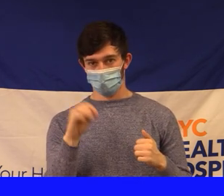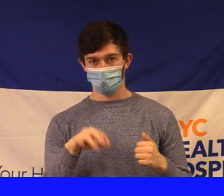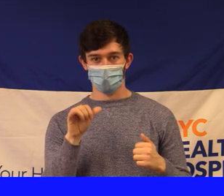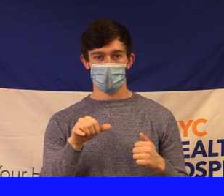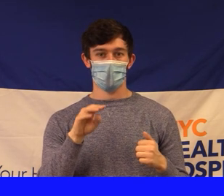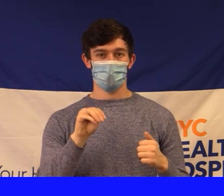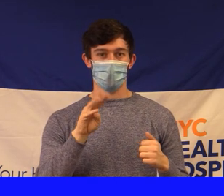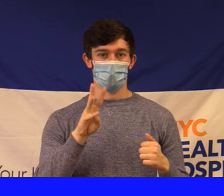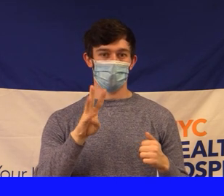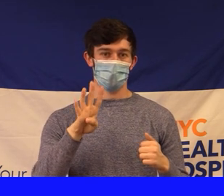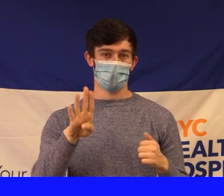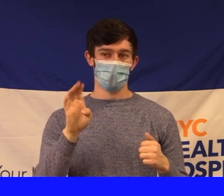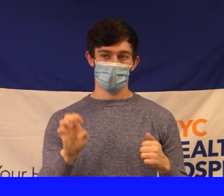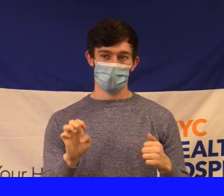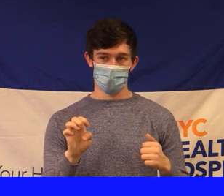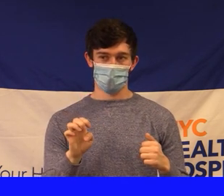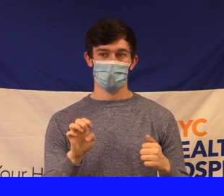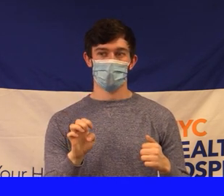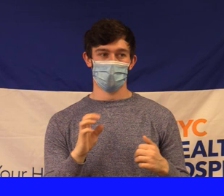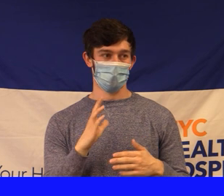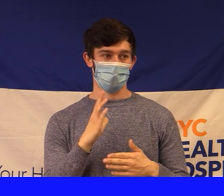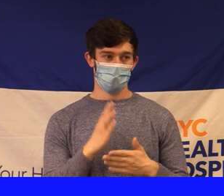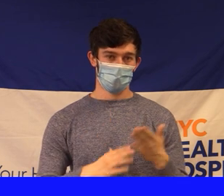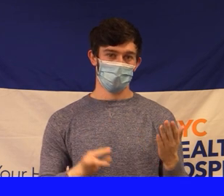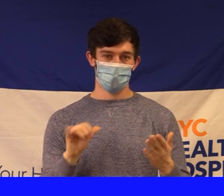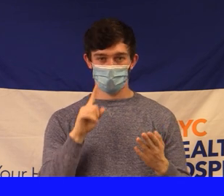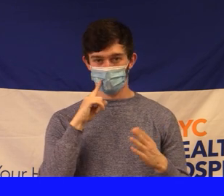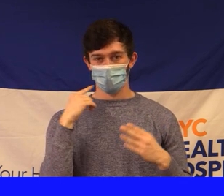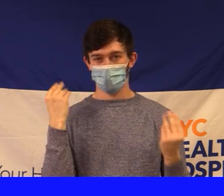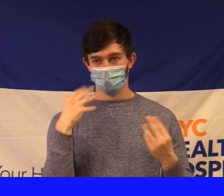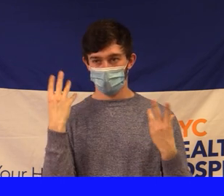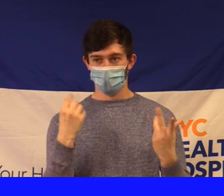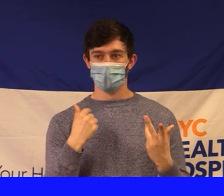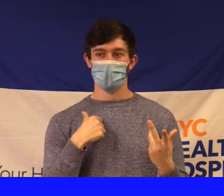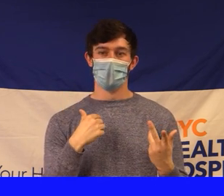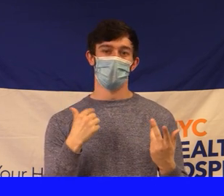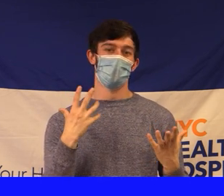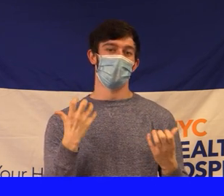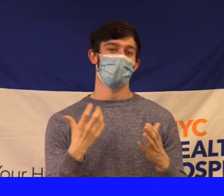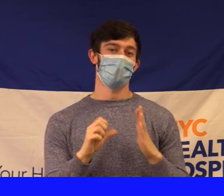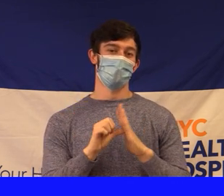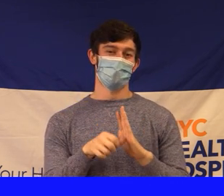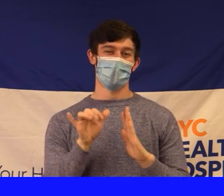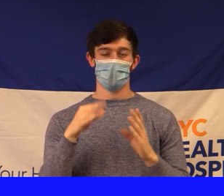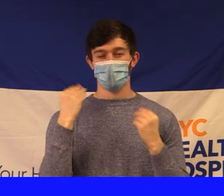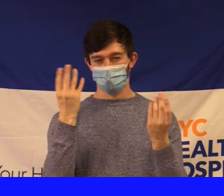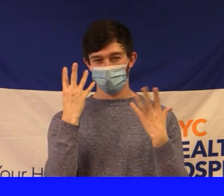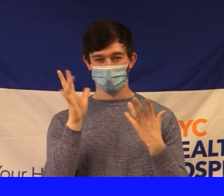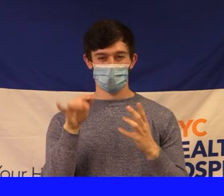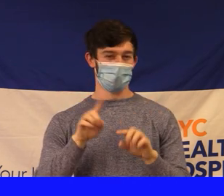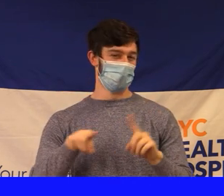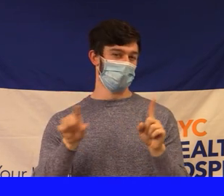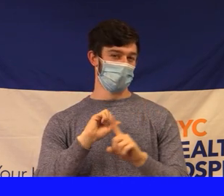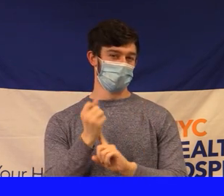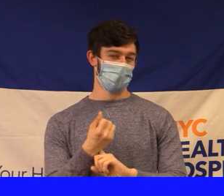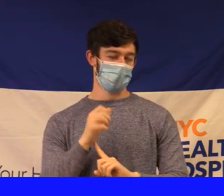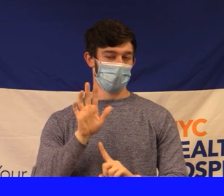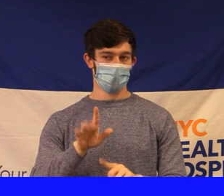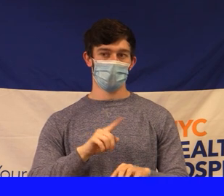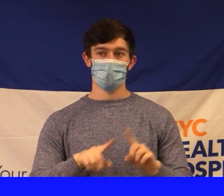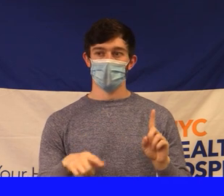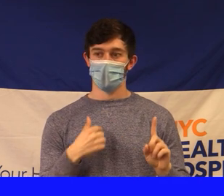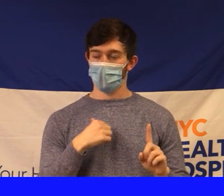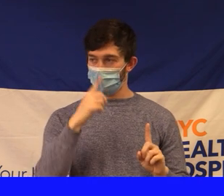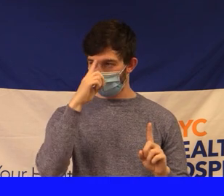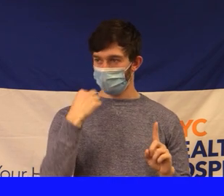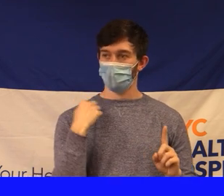MWB plan utilization for ambulance. I do agree that ambulance is a different story, but I believe that they can